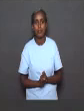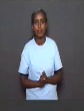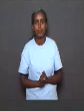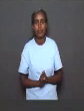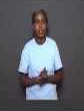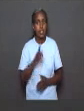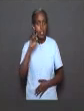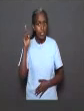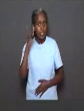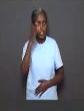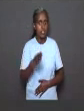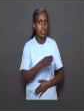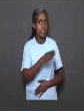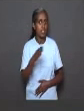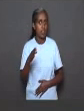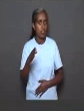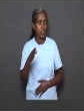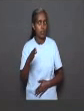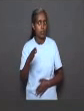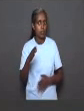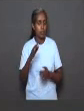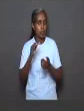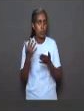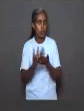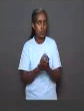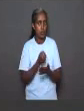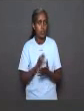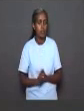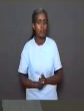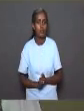Here is the graph that is produced.